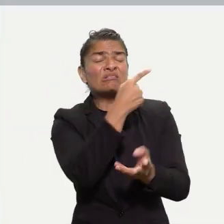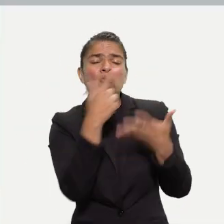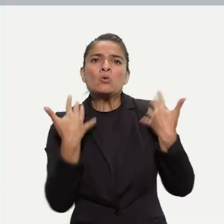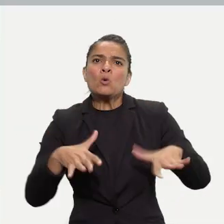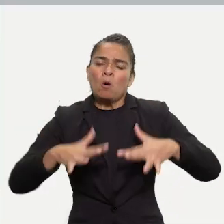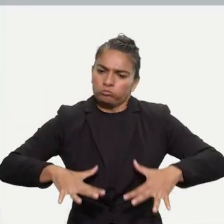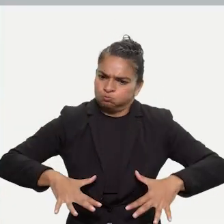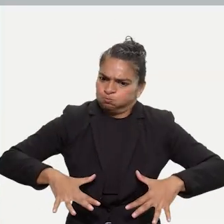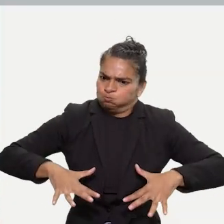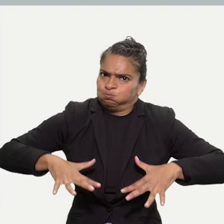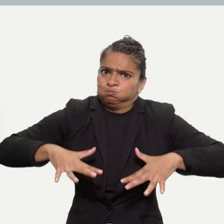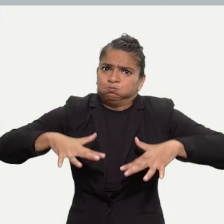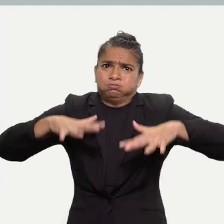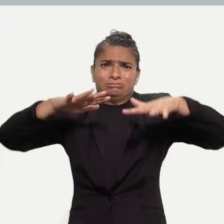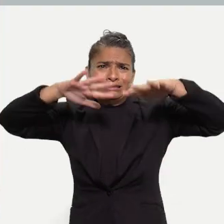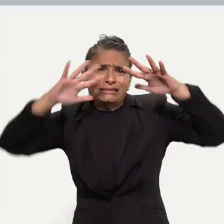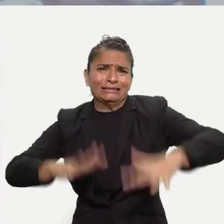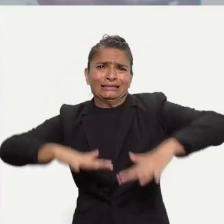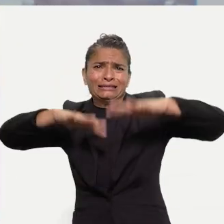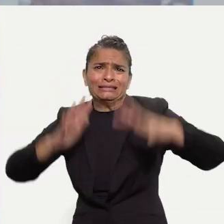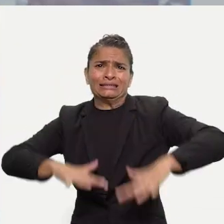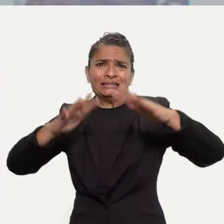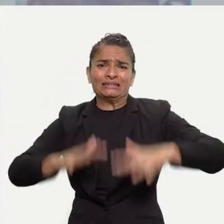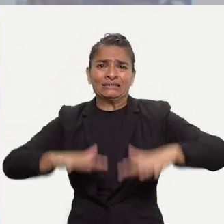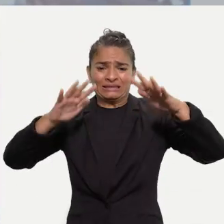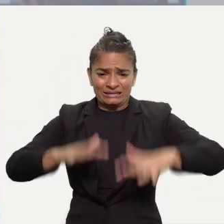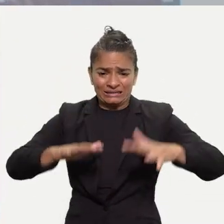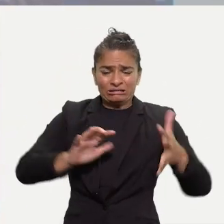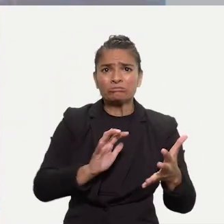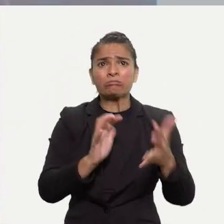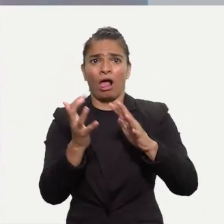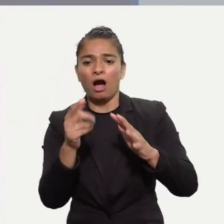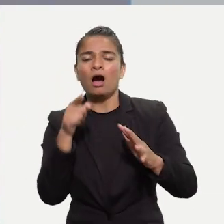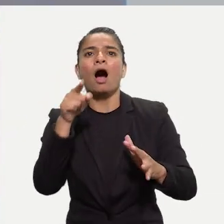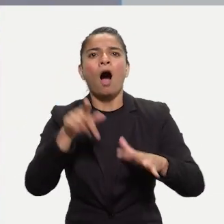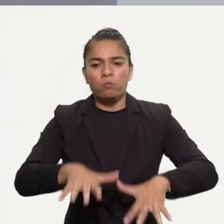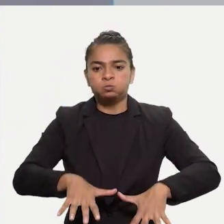mangrove surrounding the city. This is a picture of,